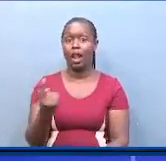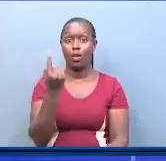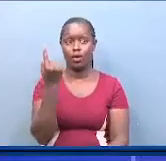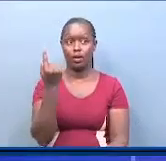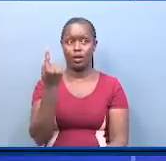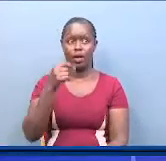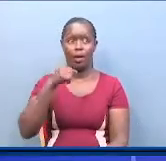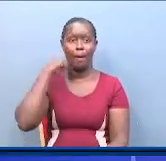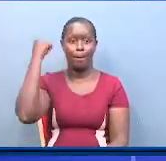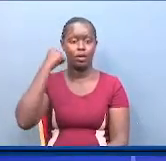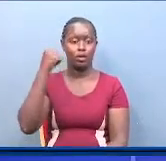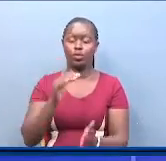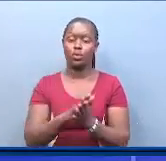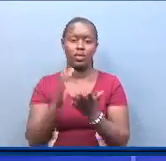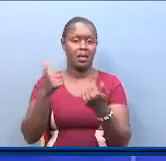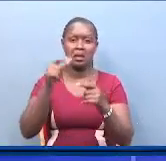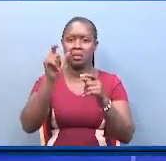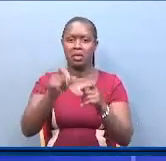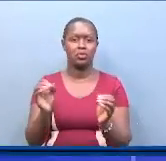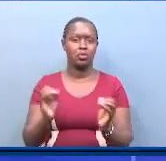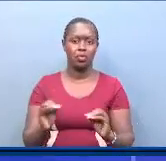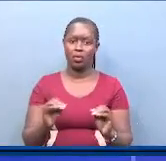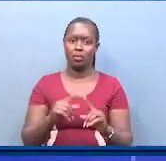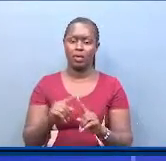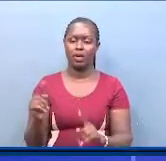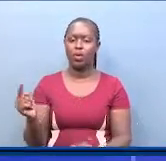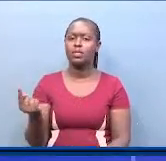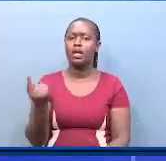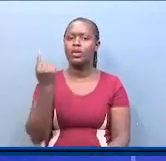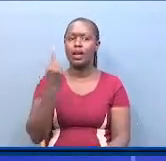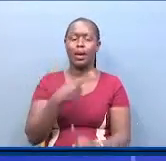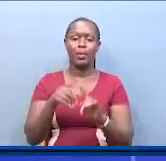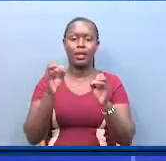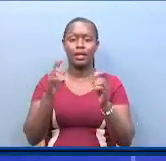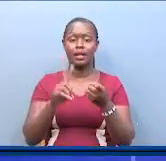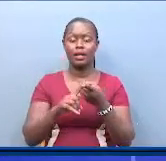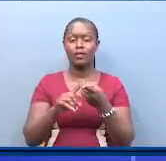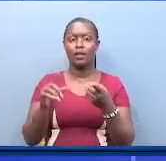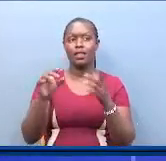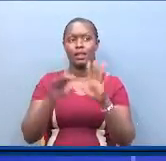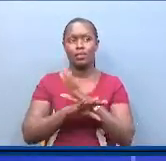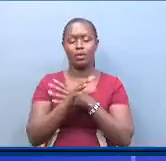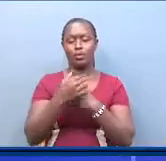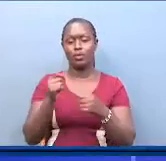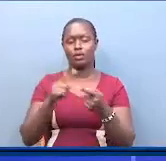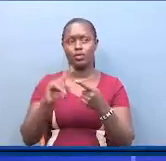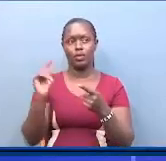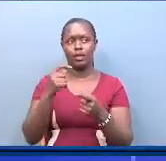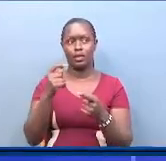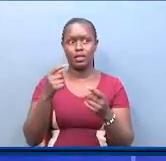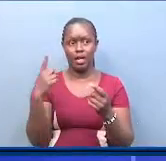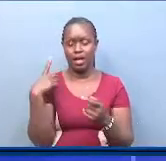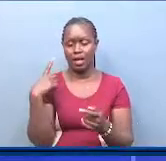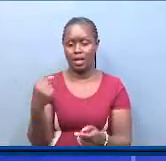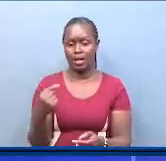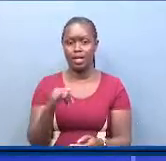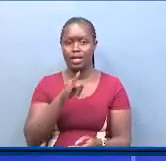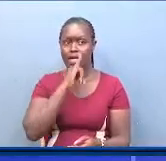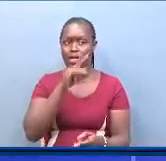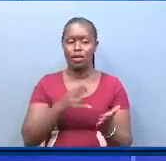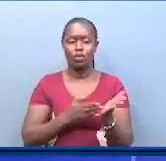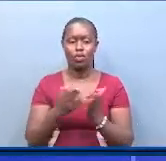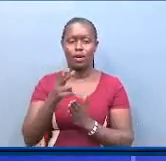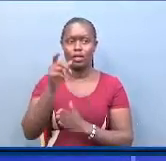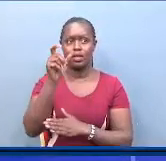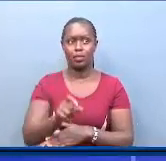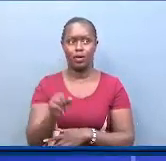not politicking with anybody. He was all alone. And if the deputy president of the Republic of Kenya currently is an honest